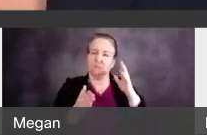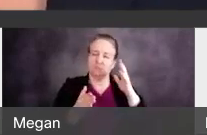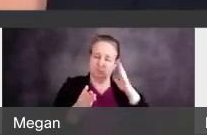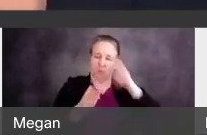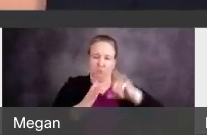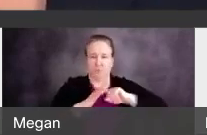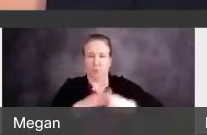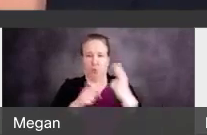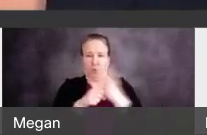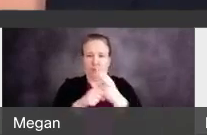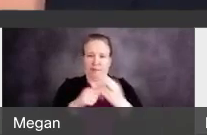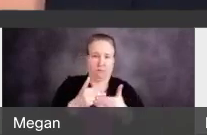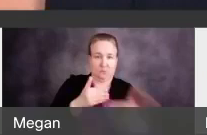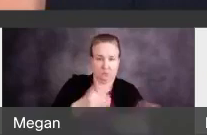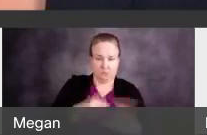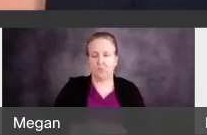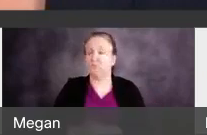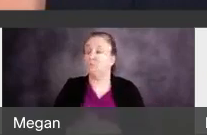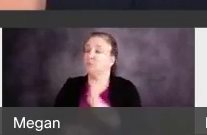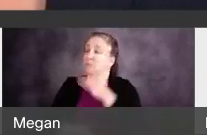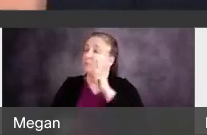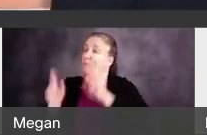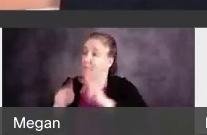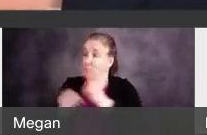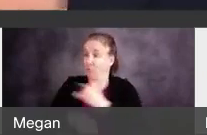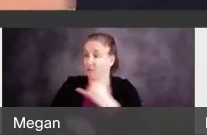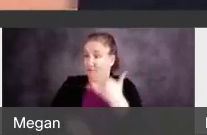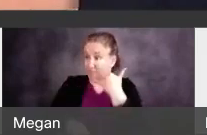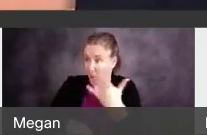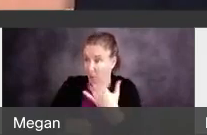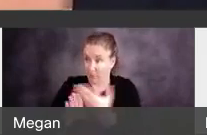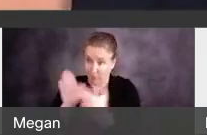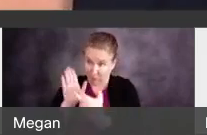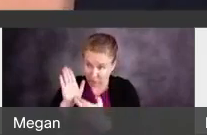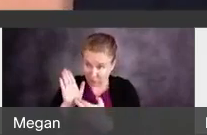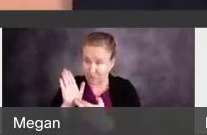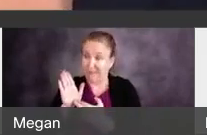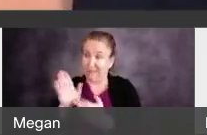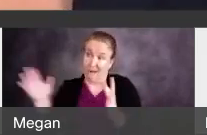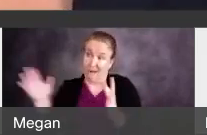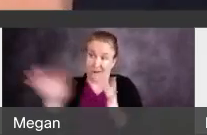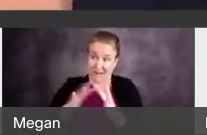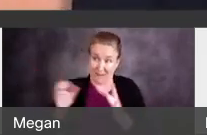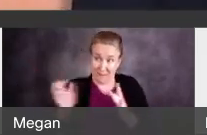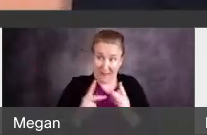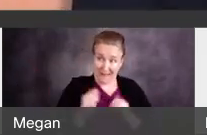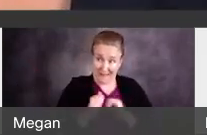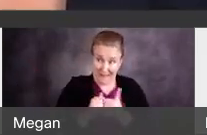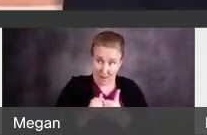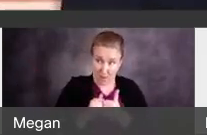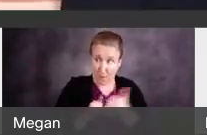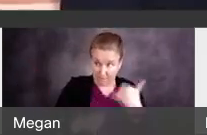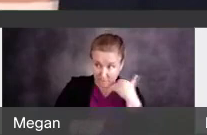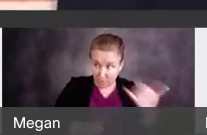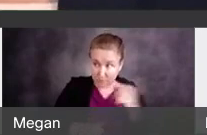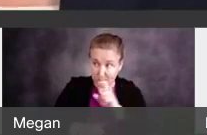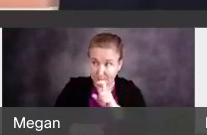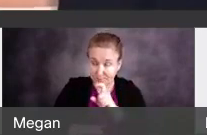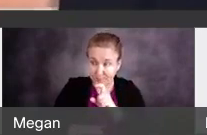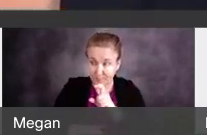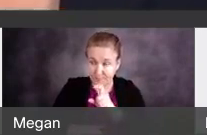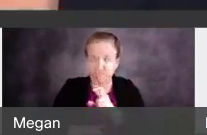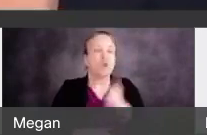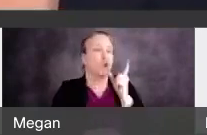and then those that would pre-register by phone, they would be contacted by phone when vaccine would be available for them.